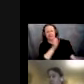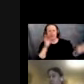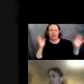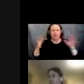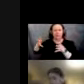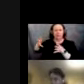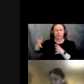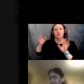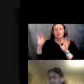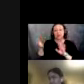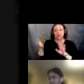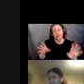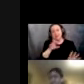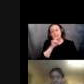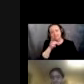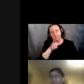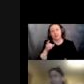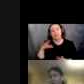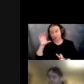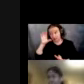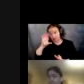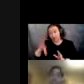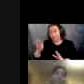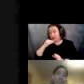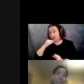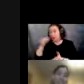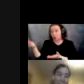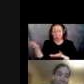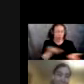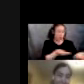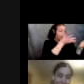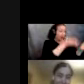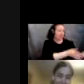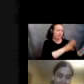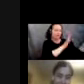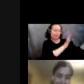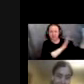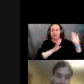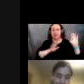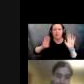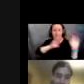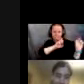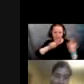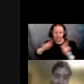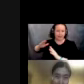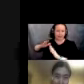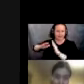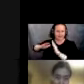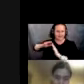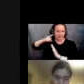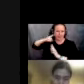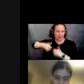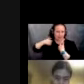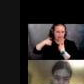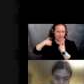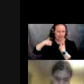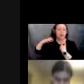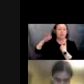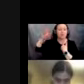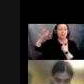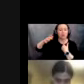back and then went back to Point Barrow to live, and eventually married Novello, the